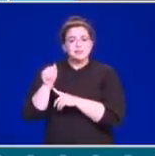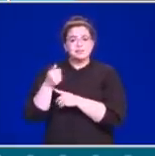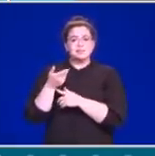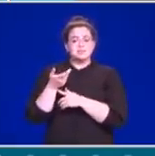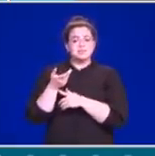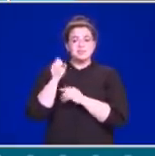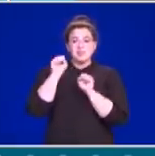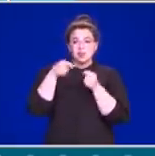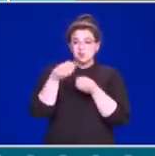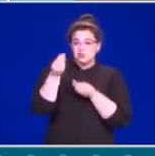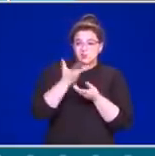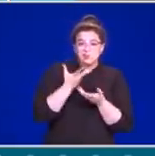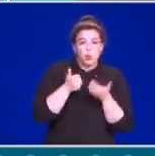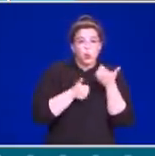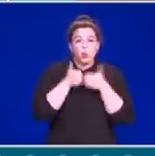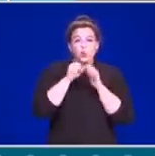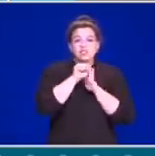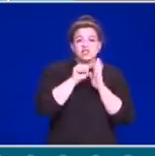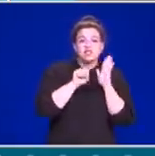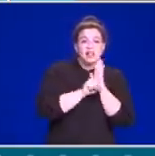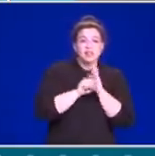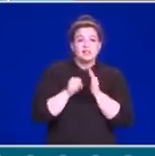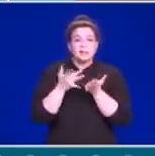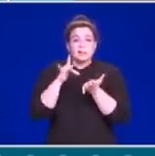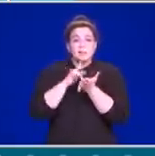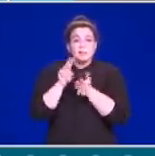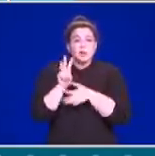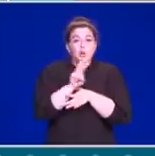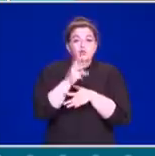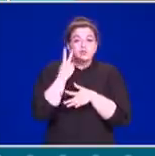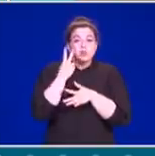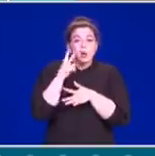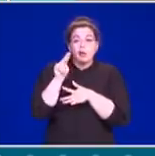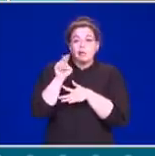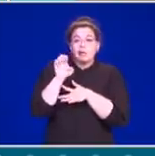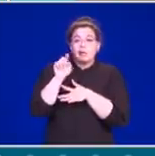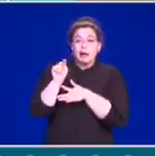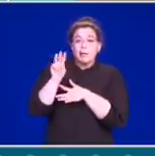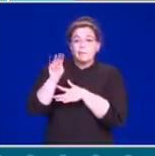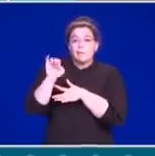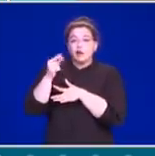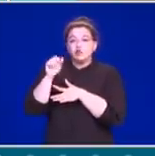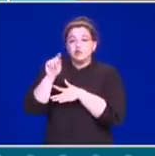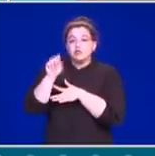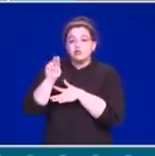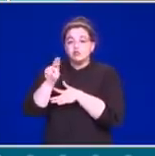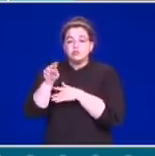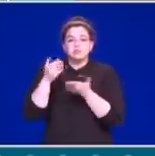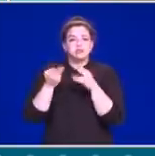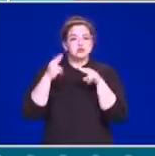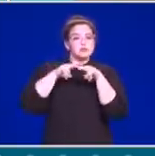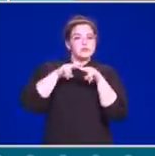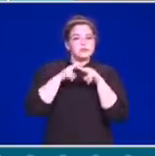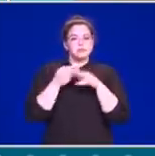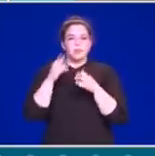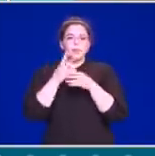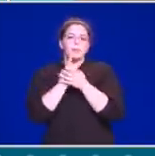tell us which states in the Midwest saw net migration increases, domestic and